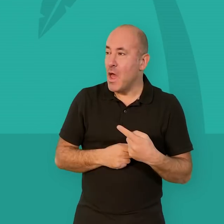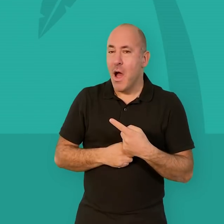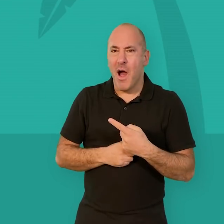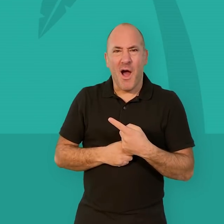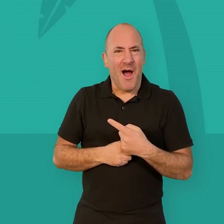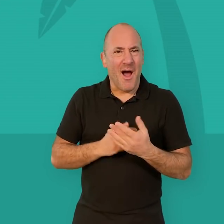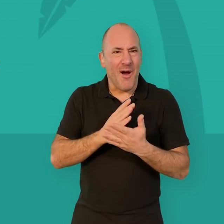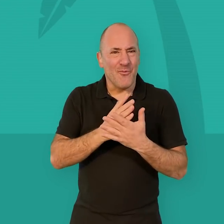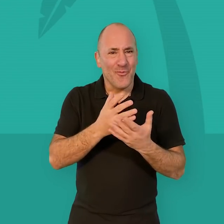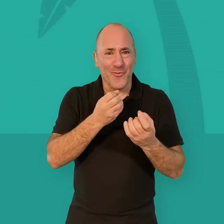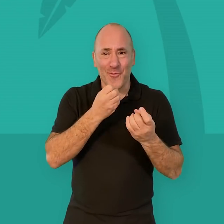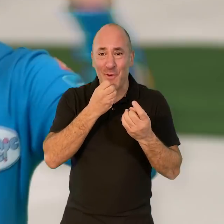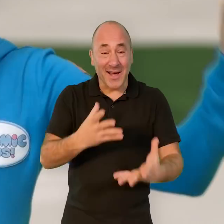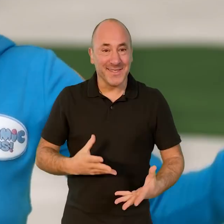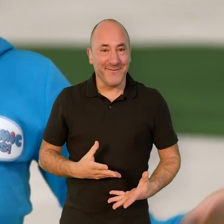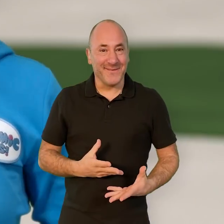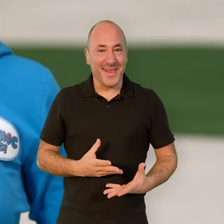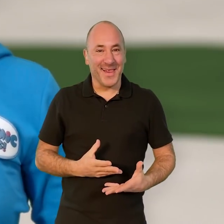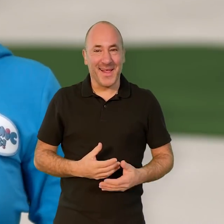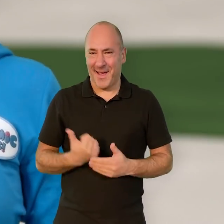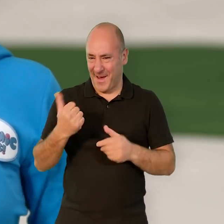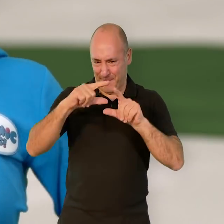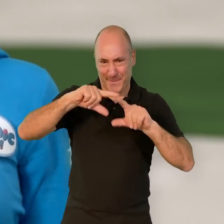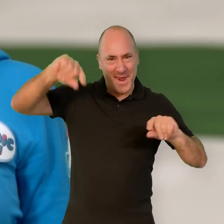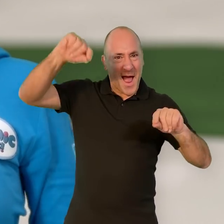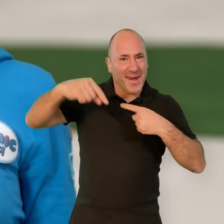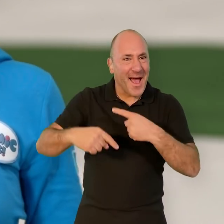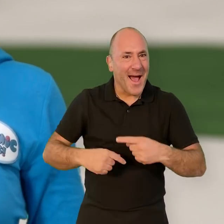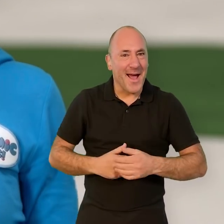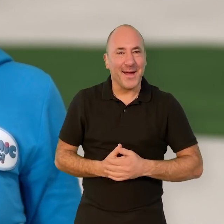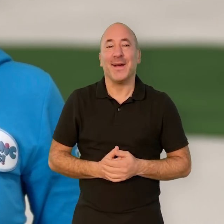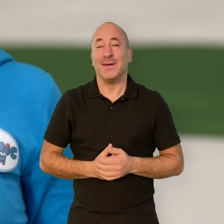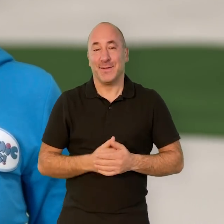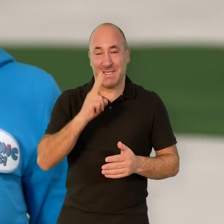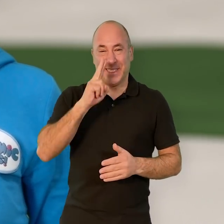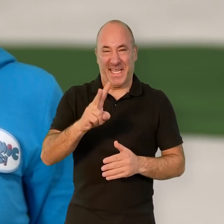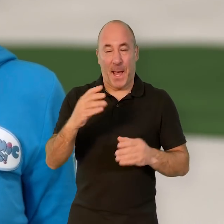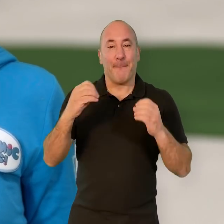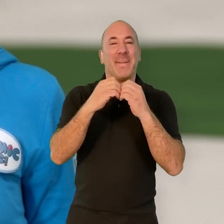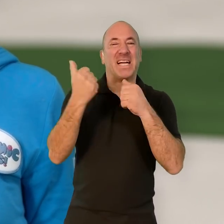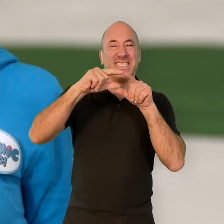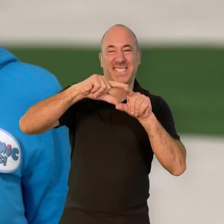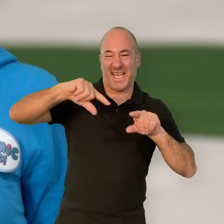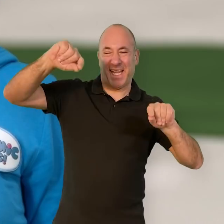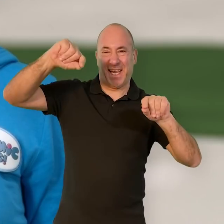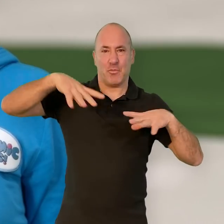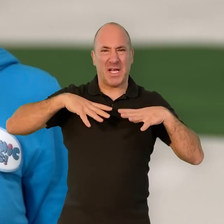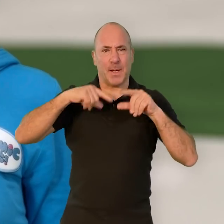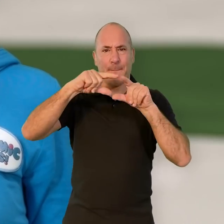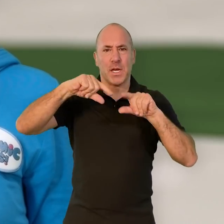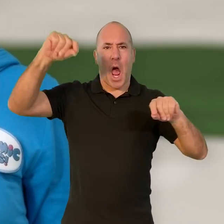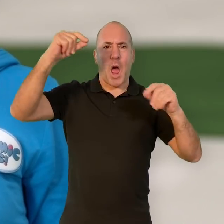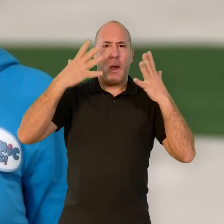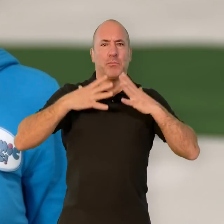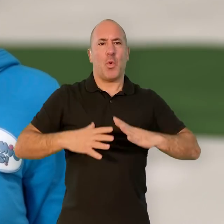monkey jumps. Oh, wonderful, Betsy the Banana. Now, can you see Betsy